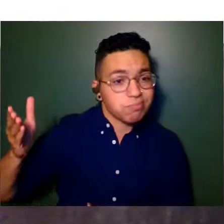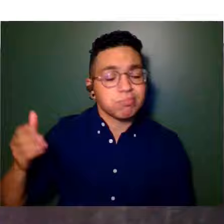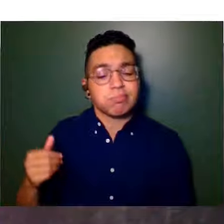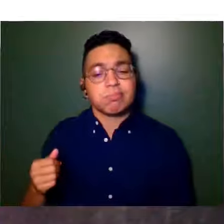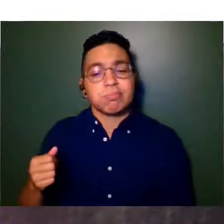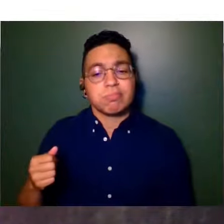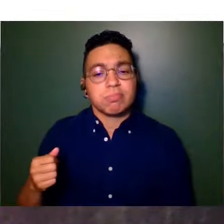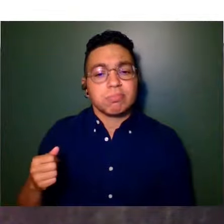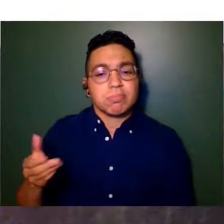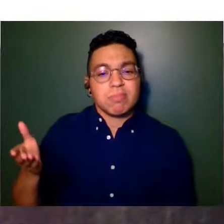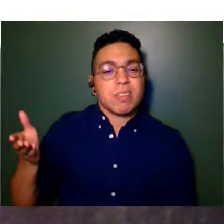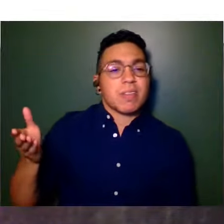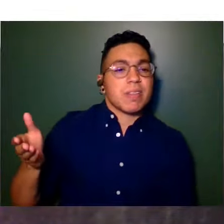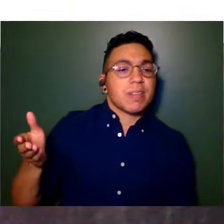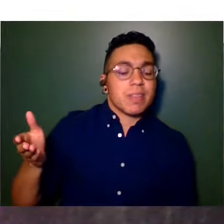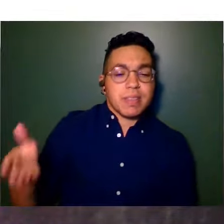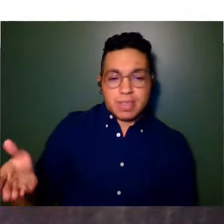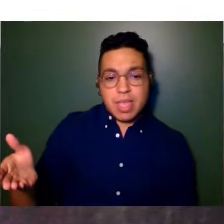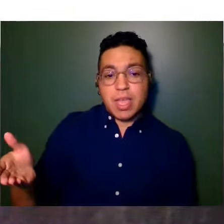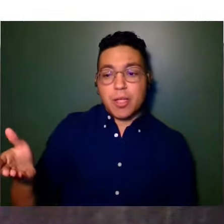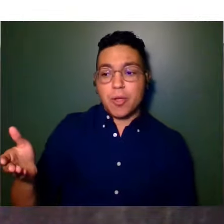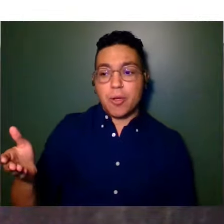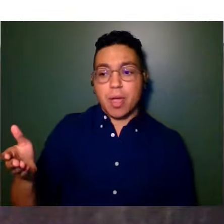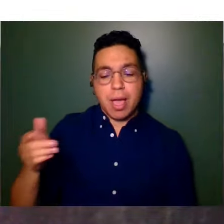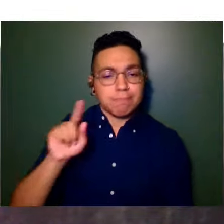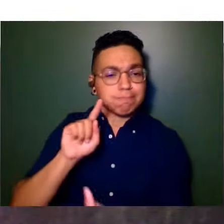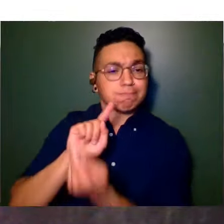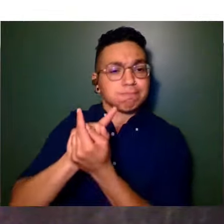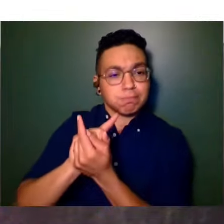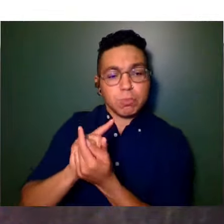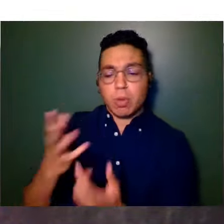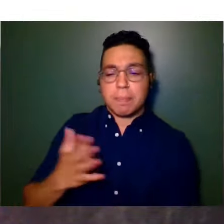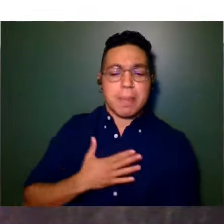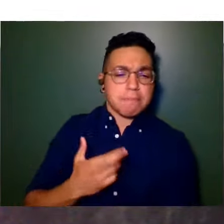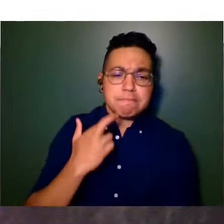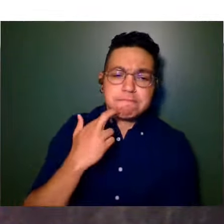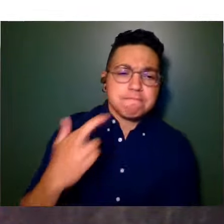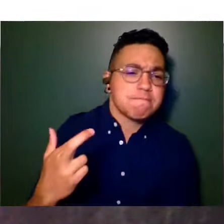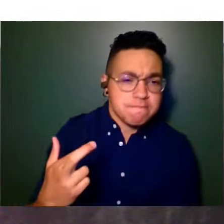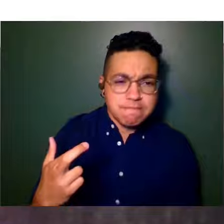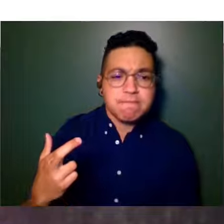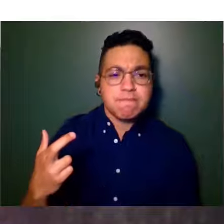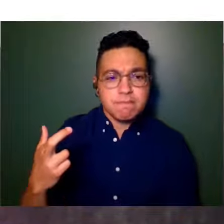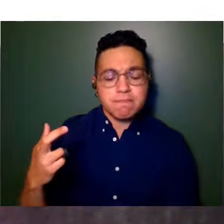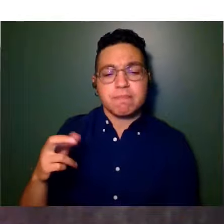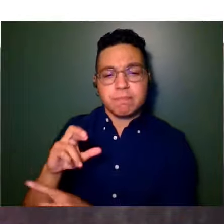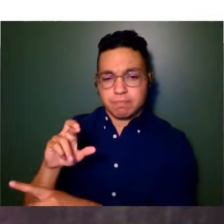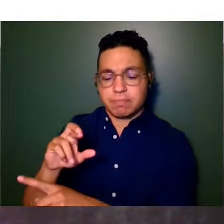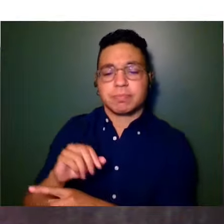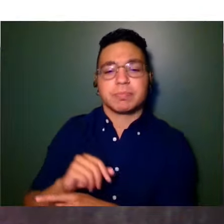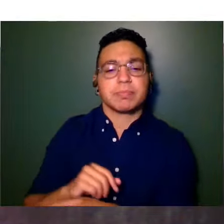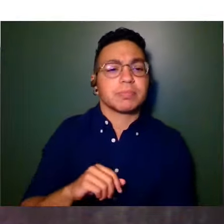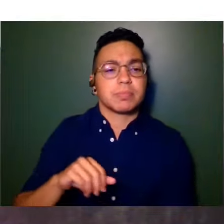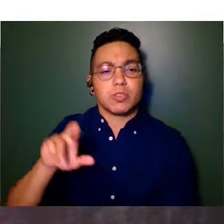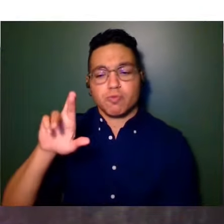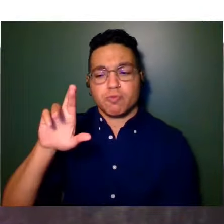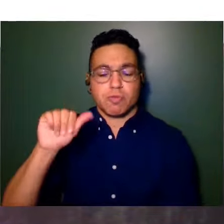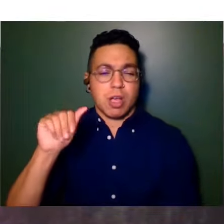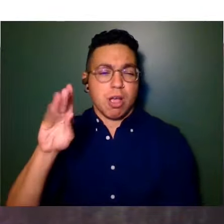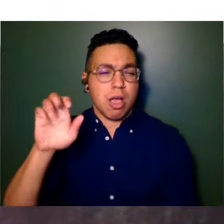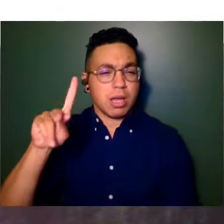at the pleasure of actually speaking with one of my best friends, Ricardo Lujan, who is currently